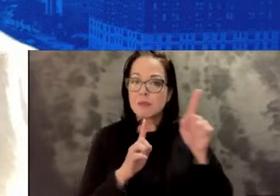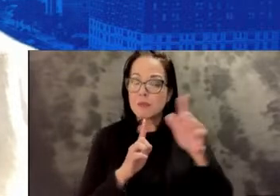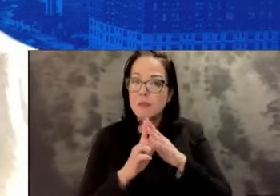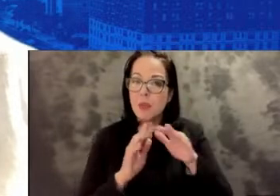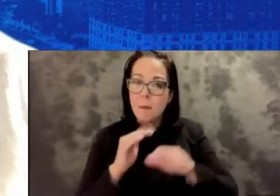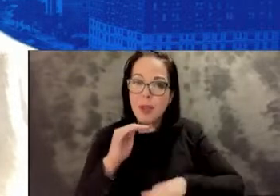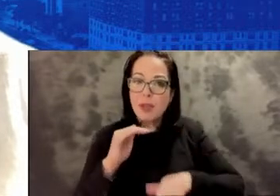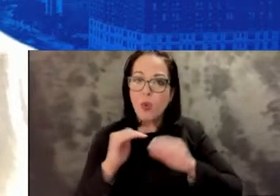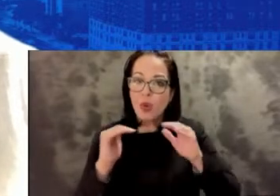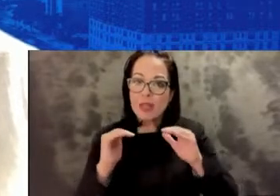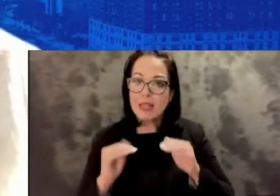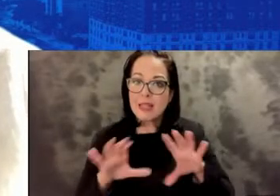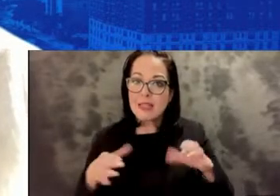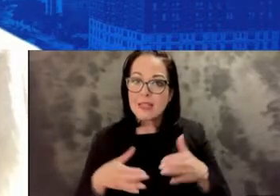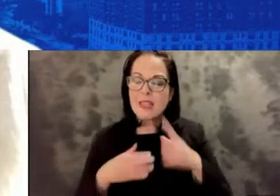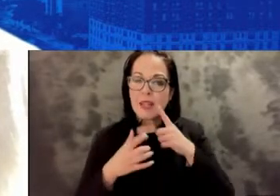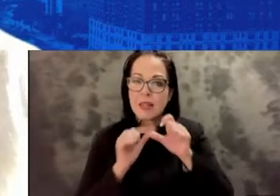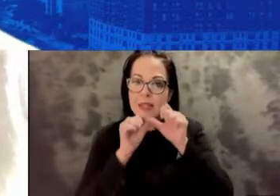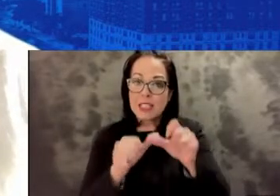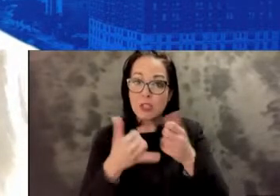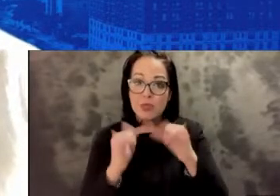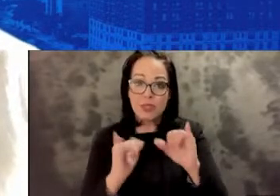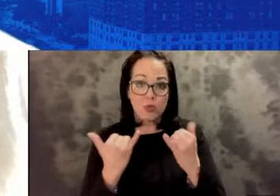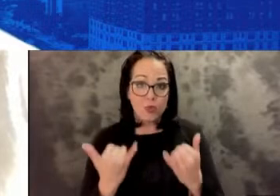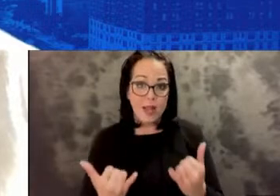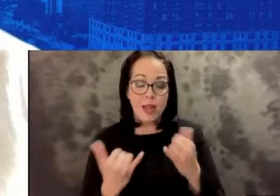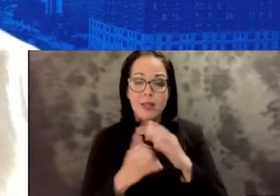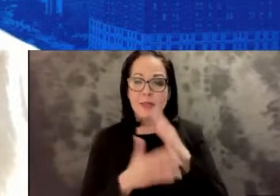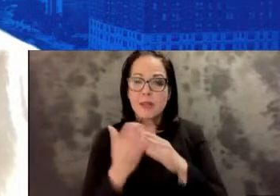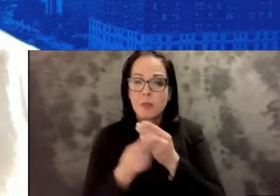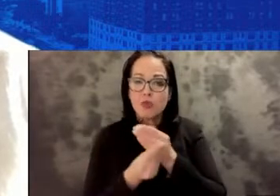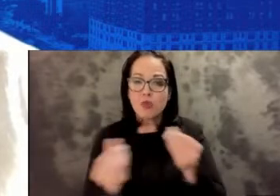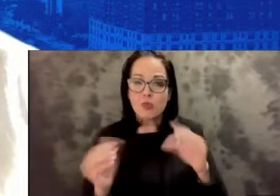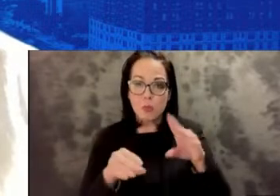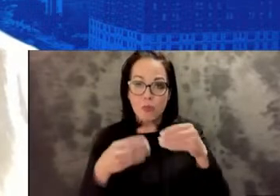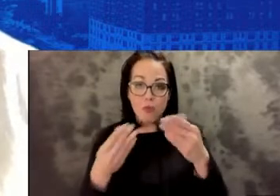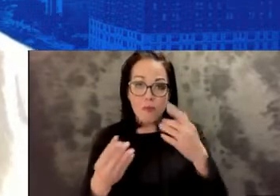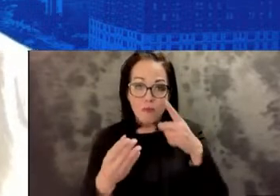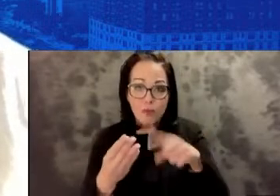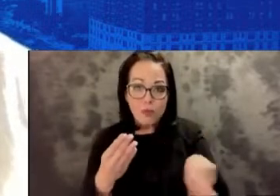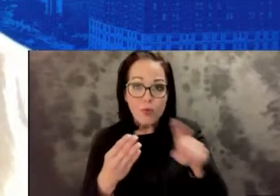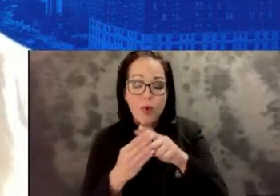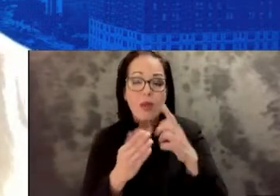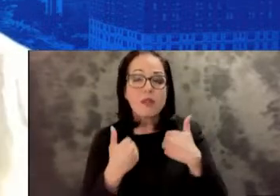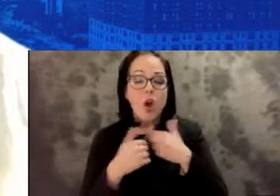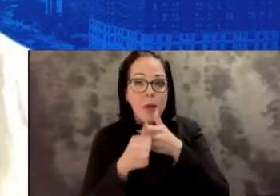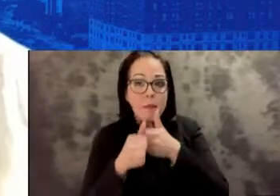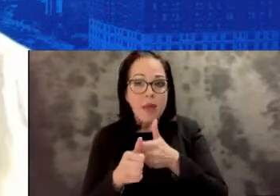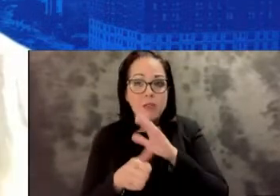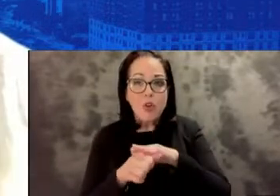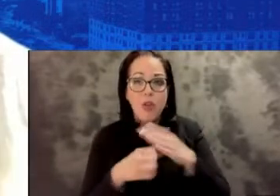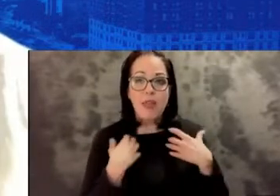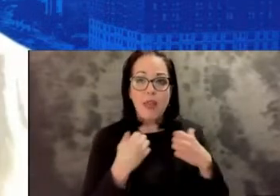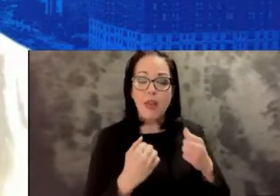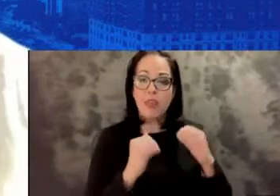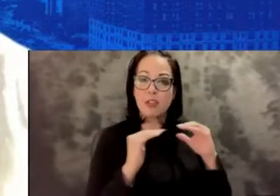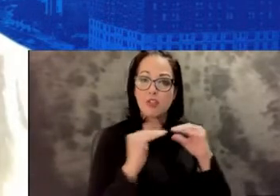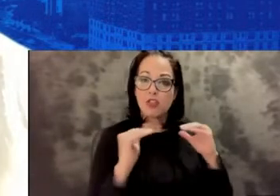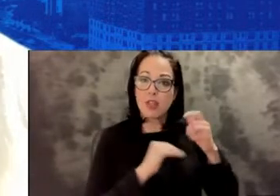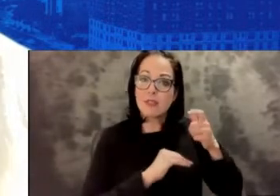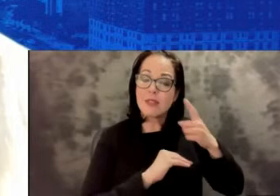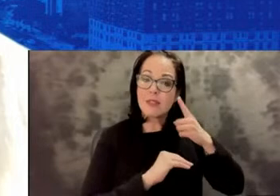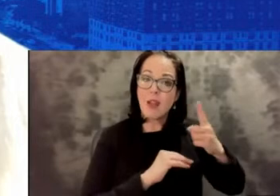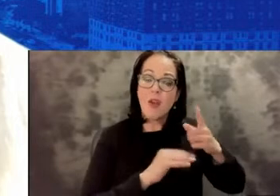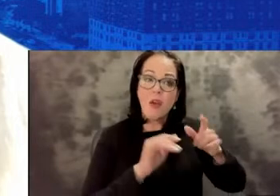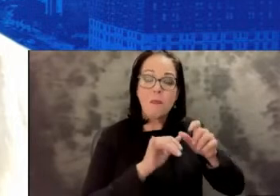it continues today. Some solutions that I want to provide for you are based on the health justice framework that I have developed